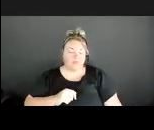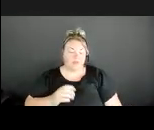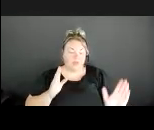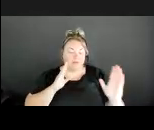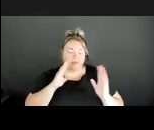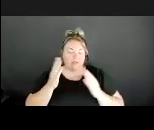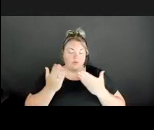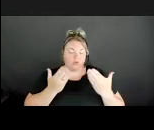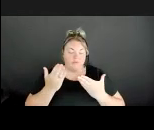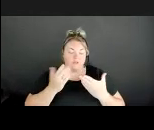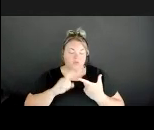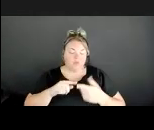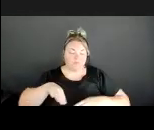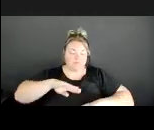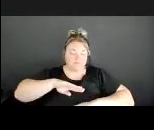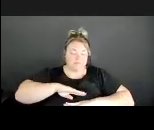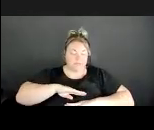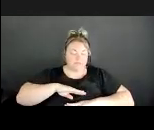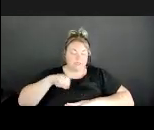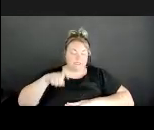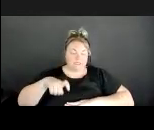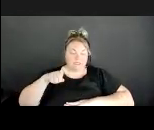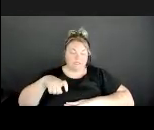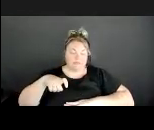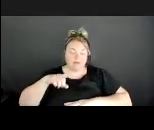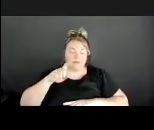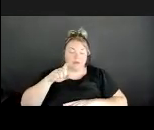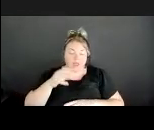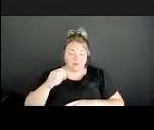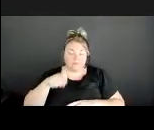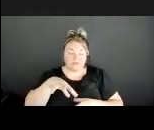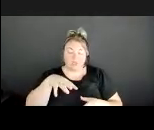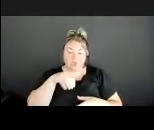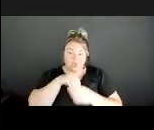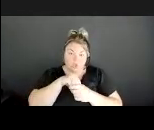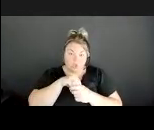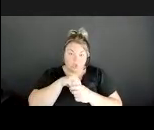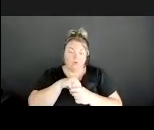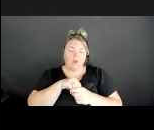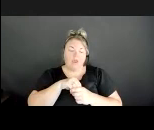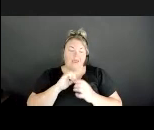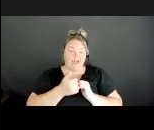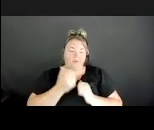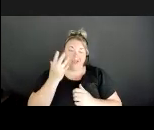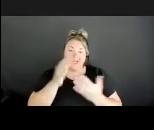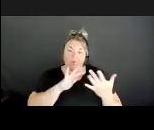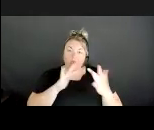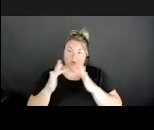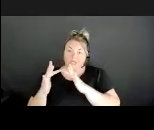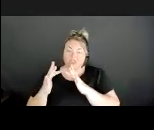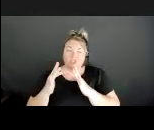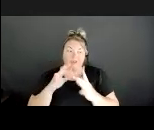to meet the priority population must include, but again, is not limited to, how outreach, education, and